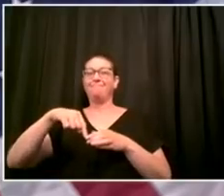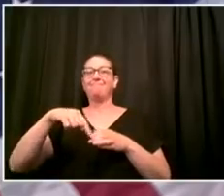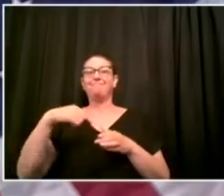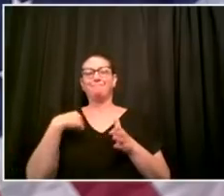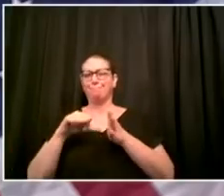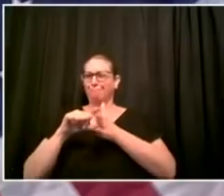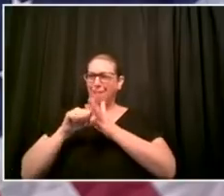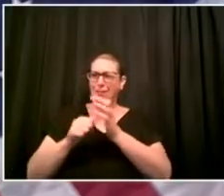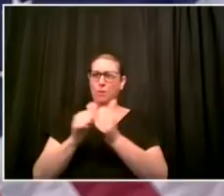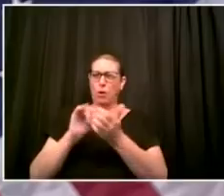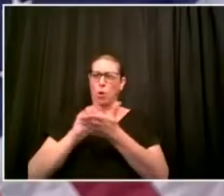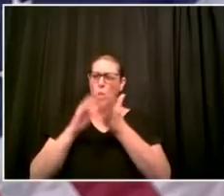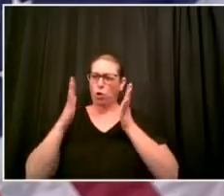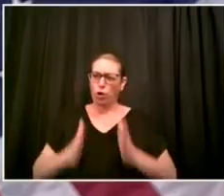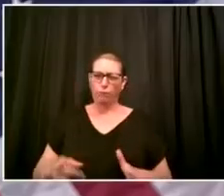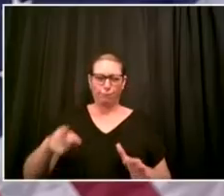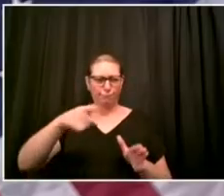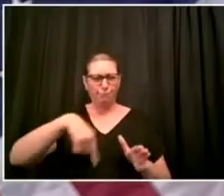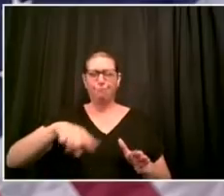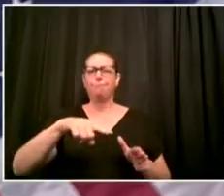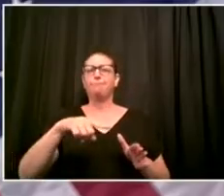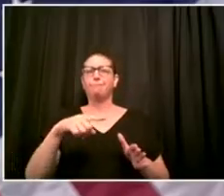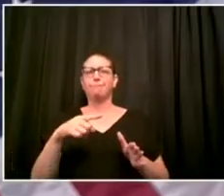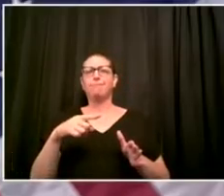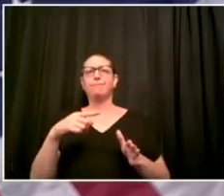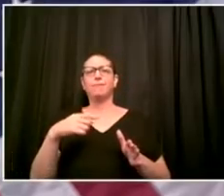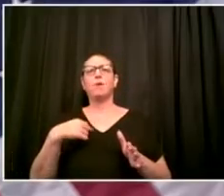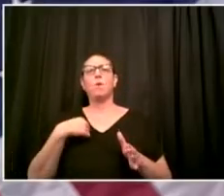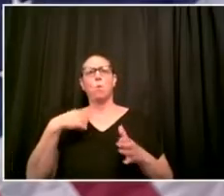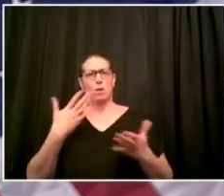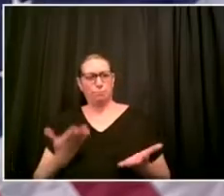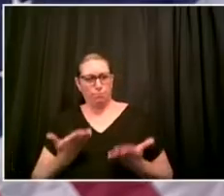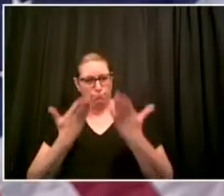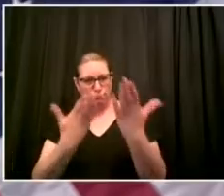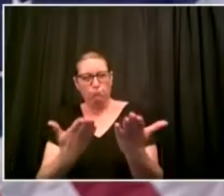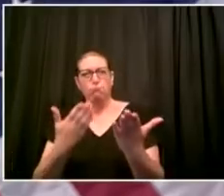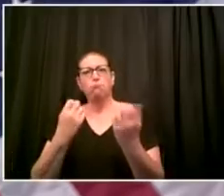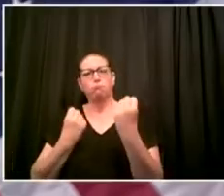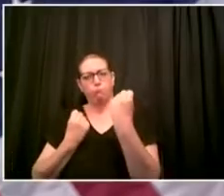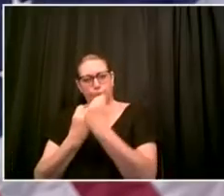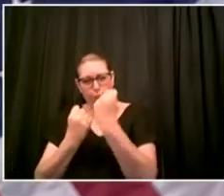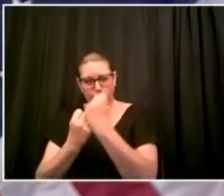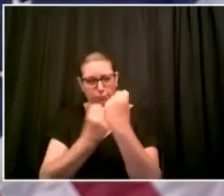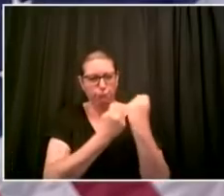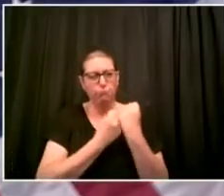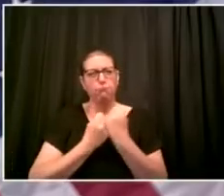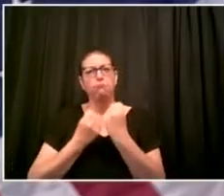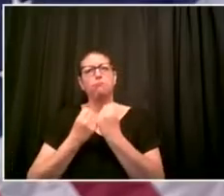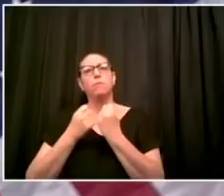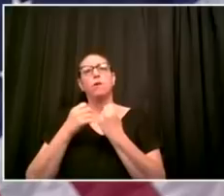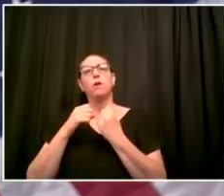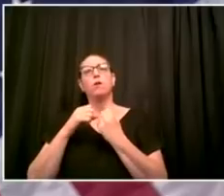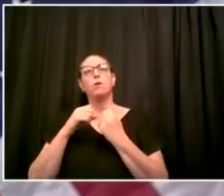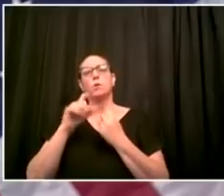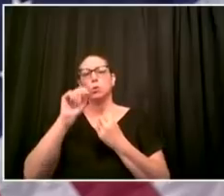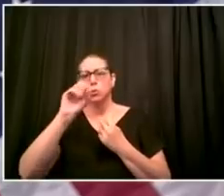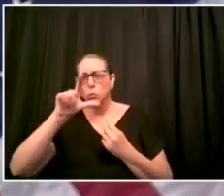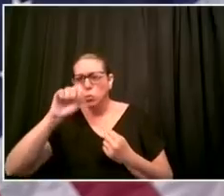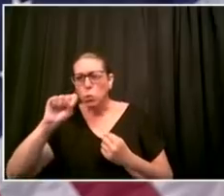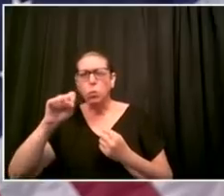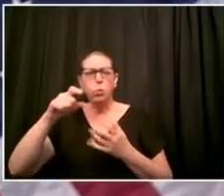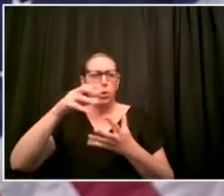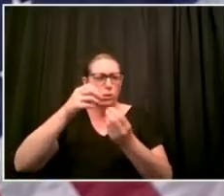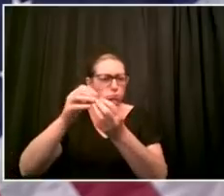the support and the tools, and New Yorkers have taken that and run with it because these numbers have come down